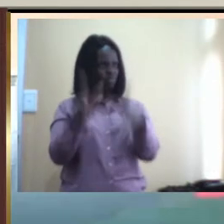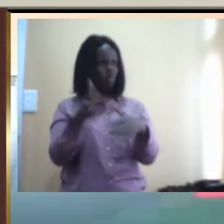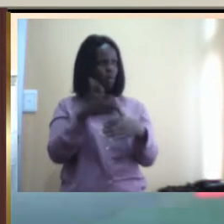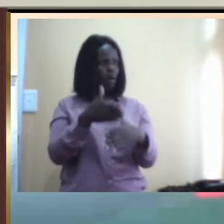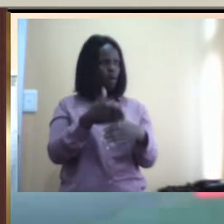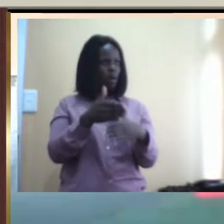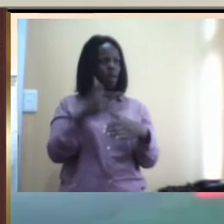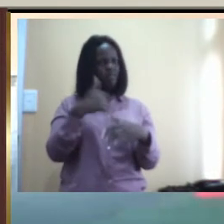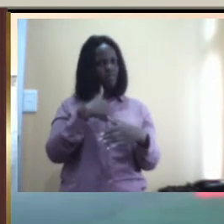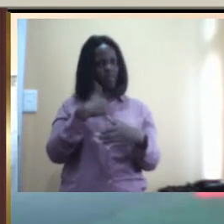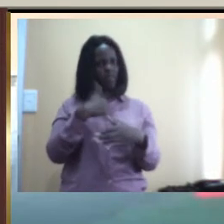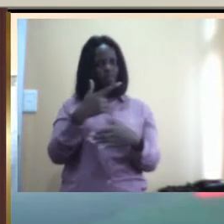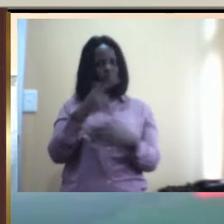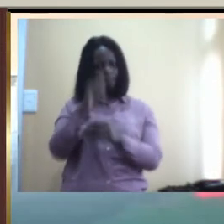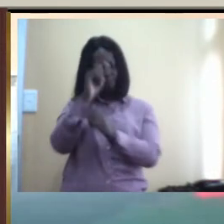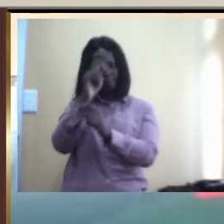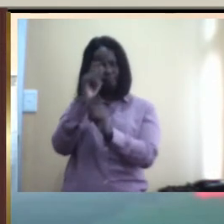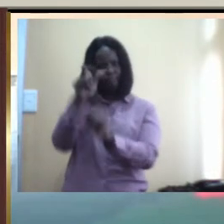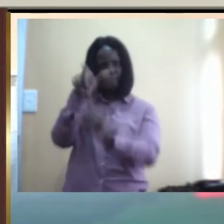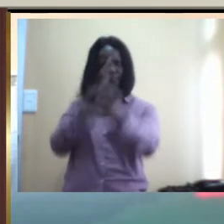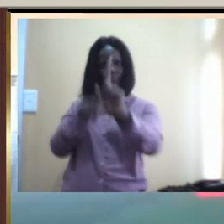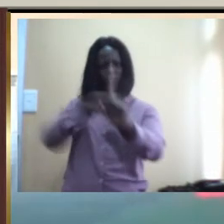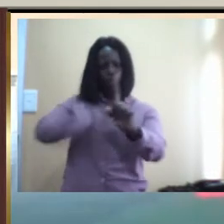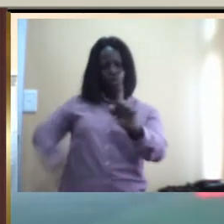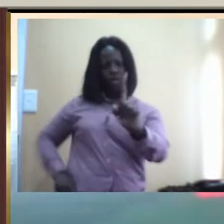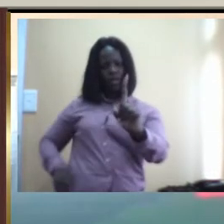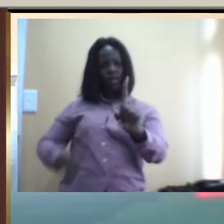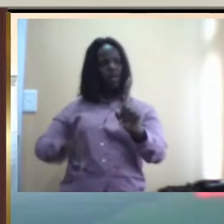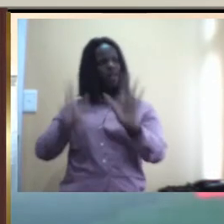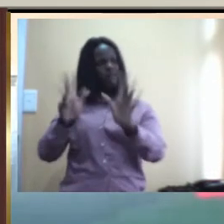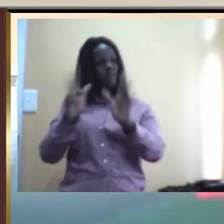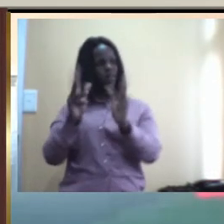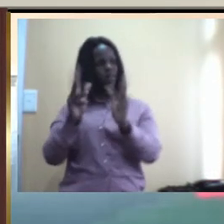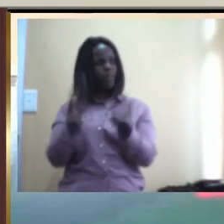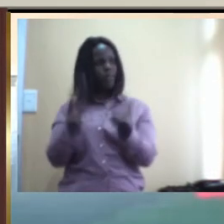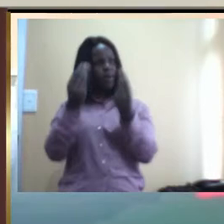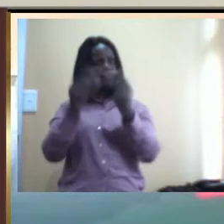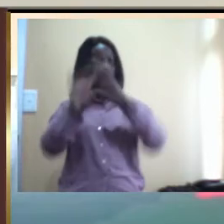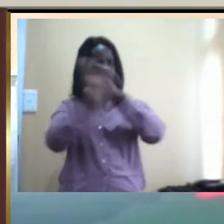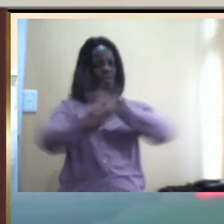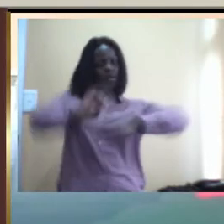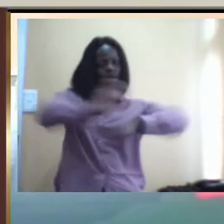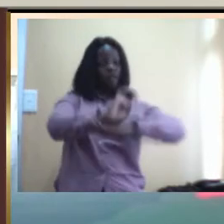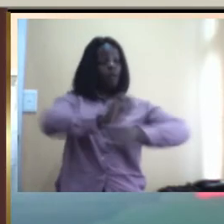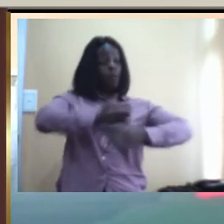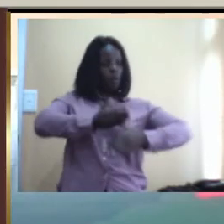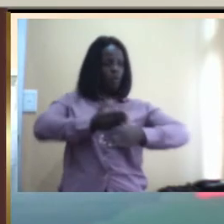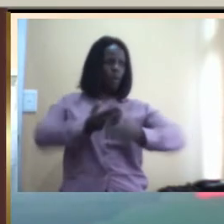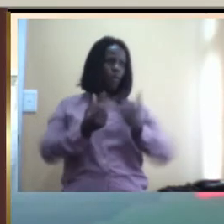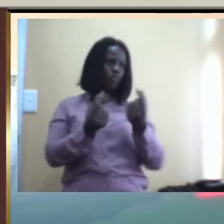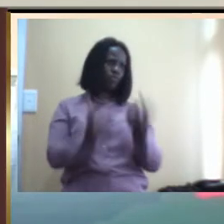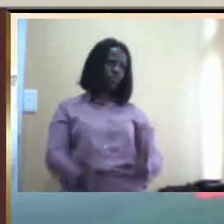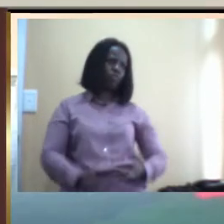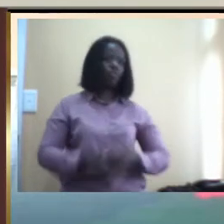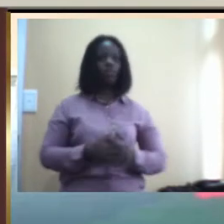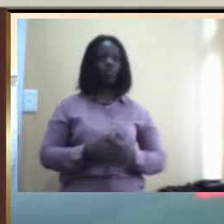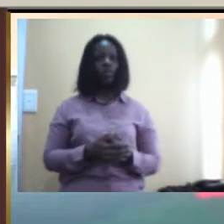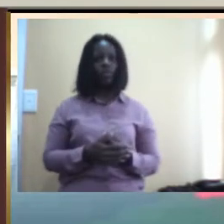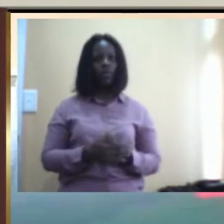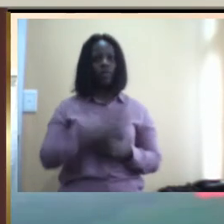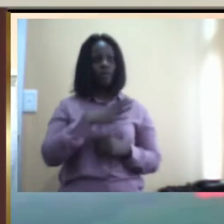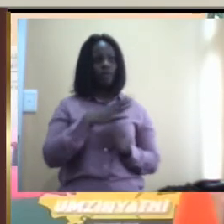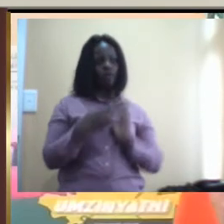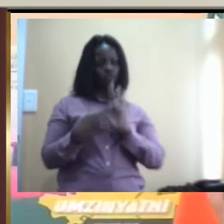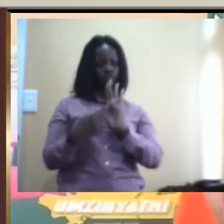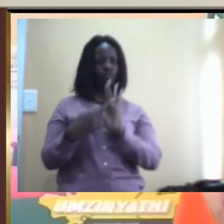to acknowledge the Premier for having accorded me this executive responsibility to do so for and on behalf